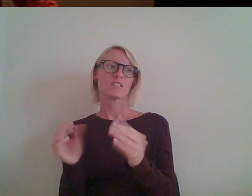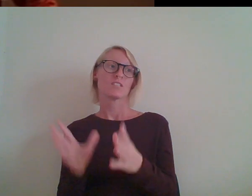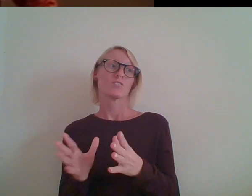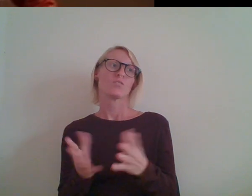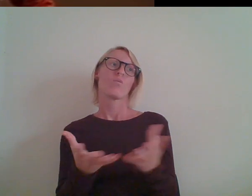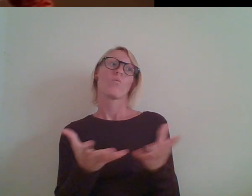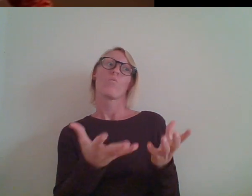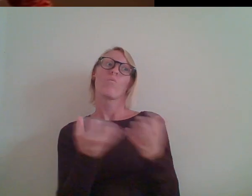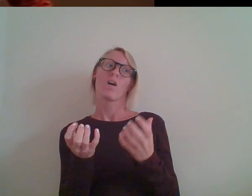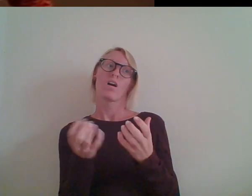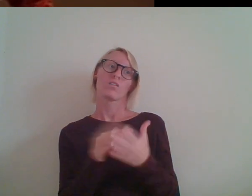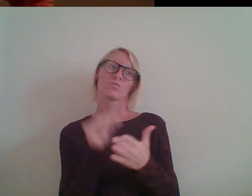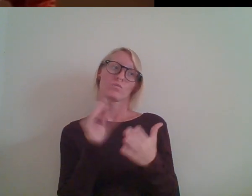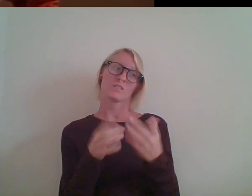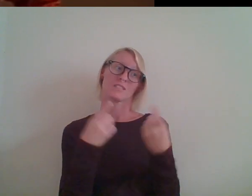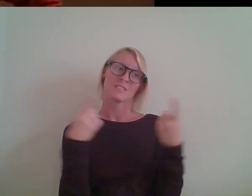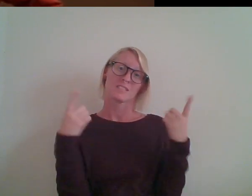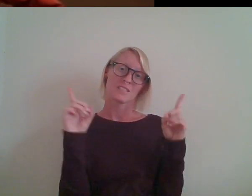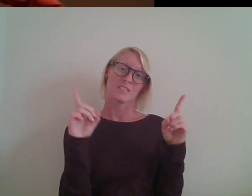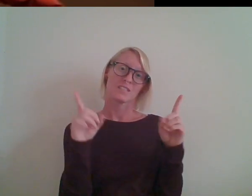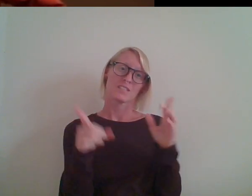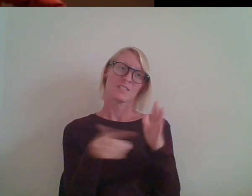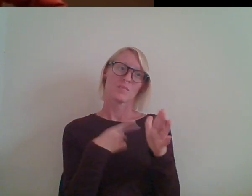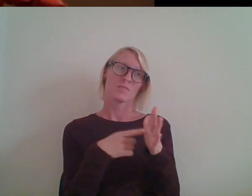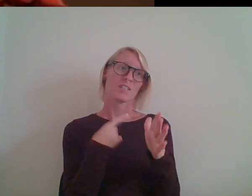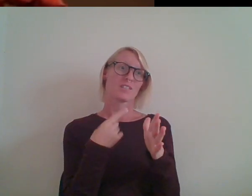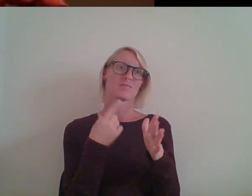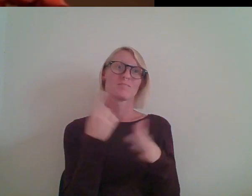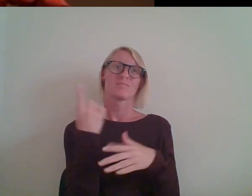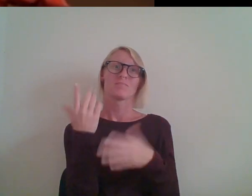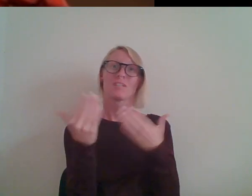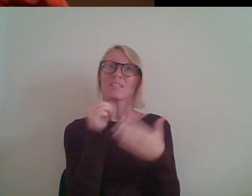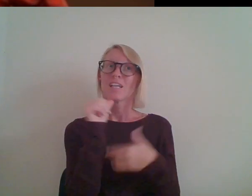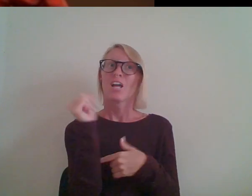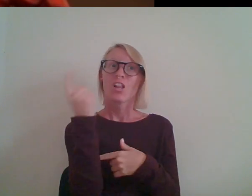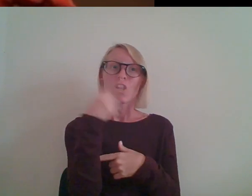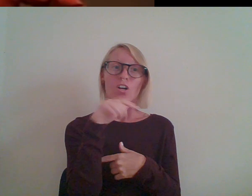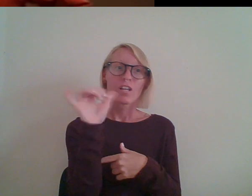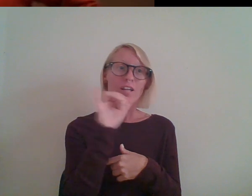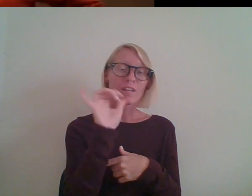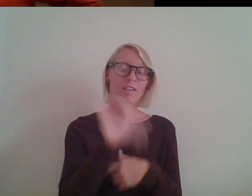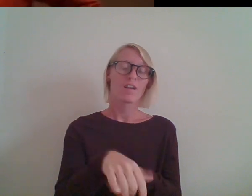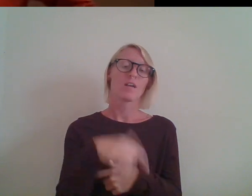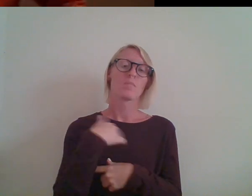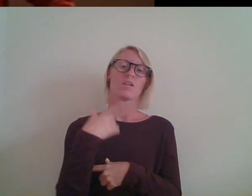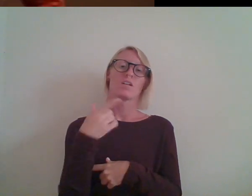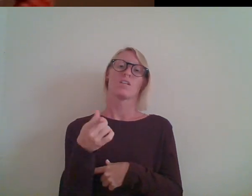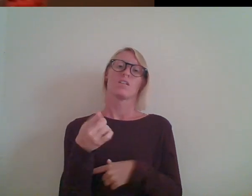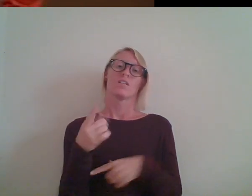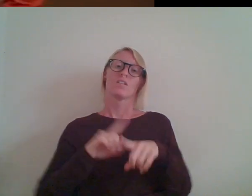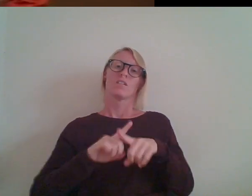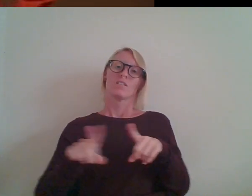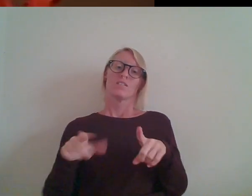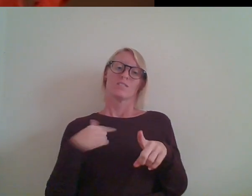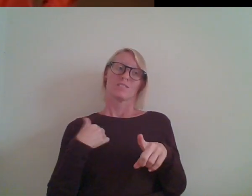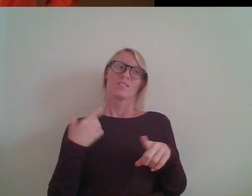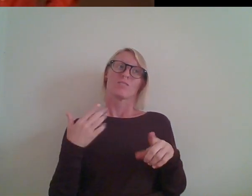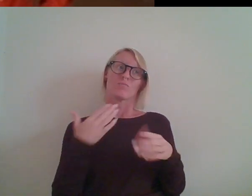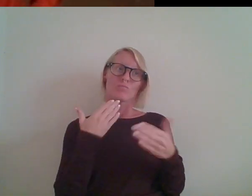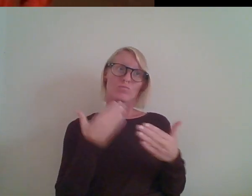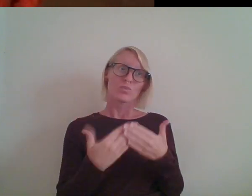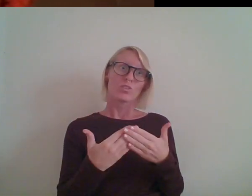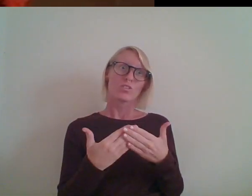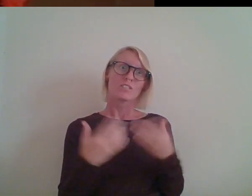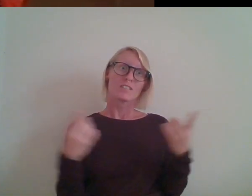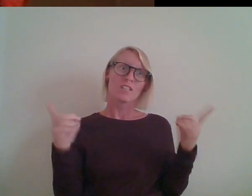students to succeed. Sometimes it isn't perceived that way. We want you to do well. It makes us happy. And anytime a